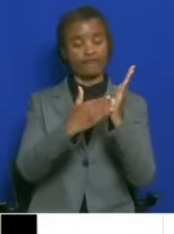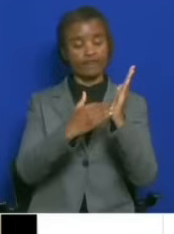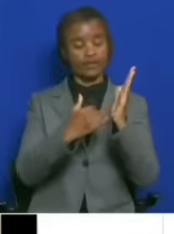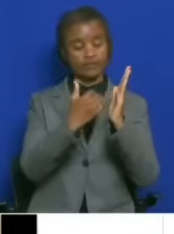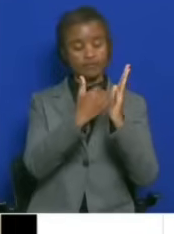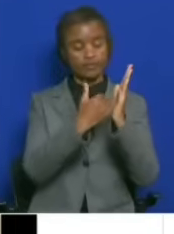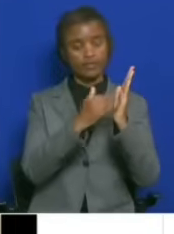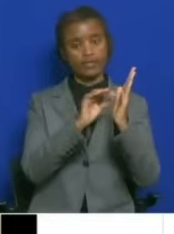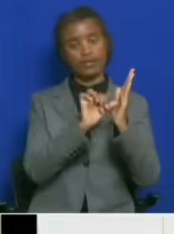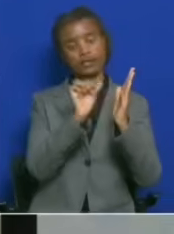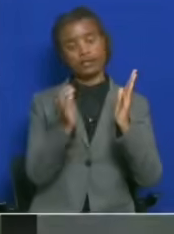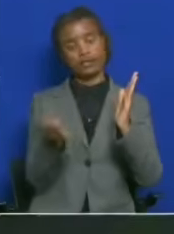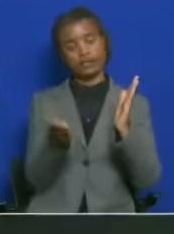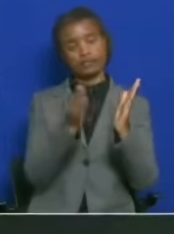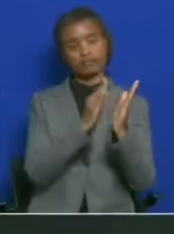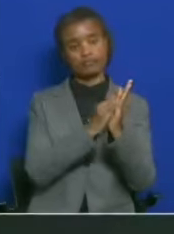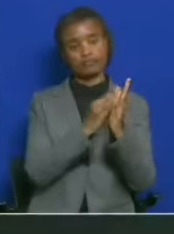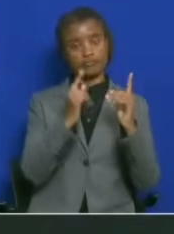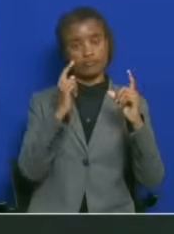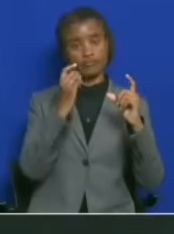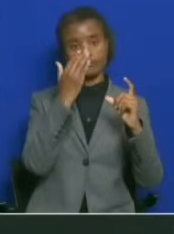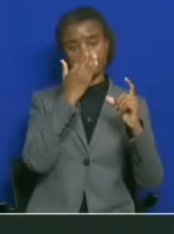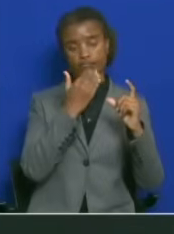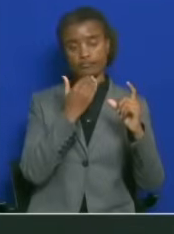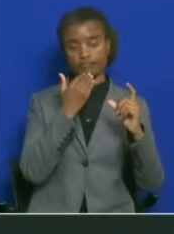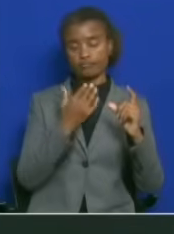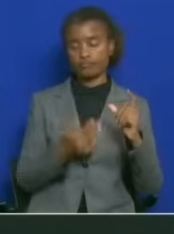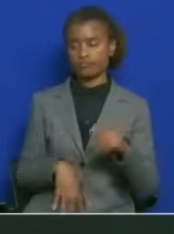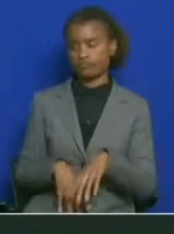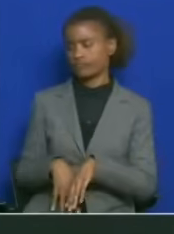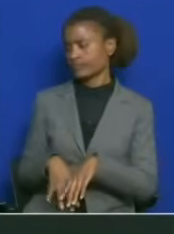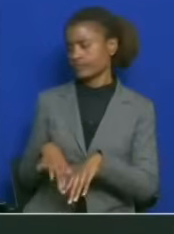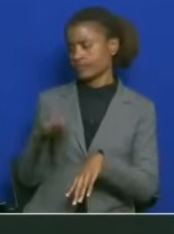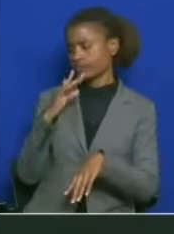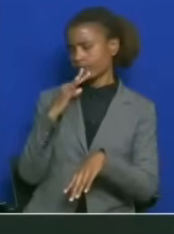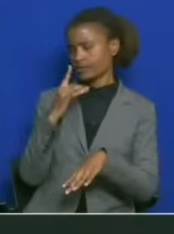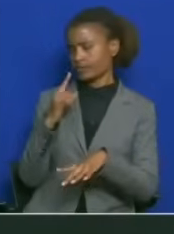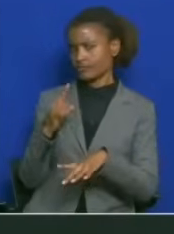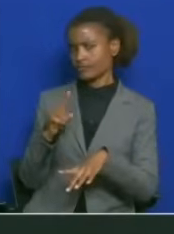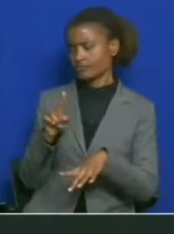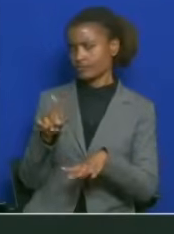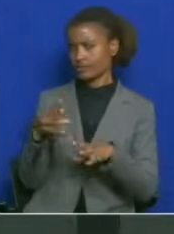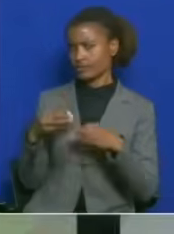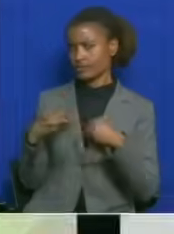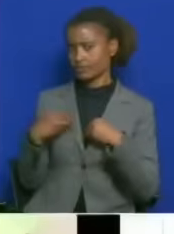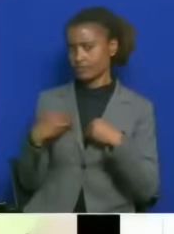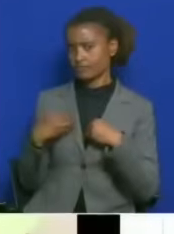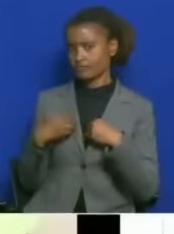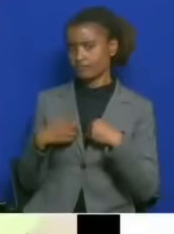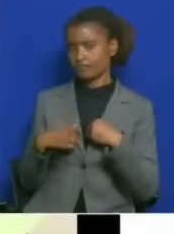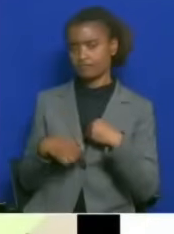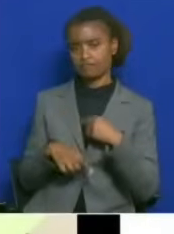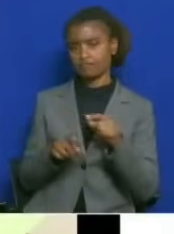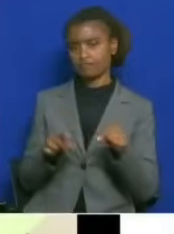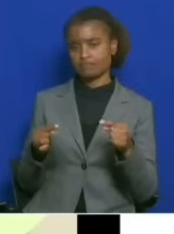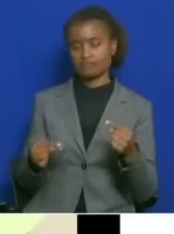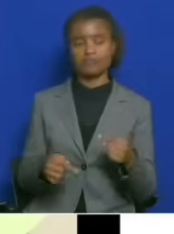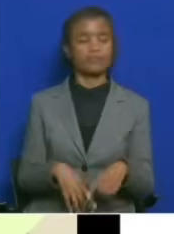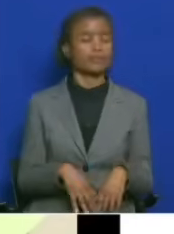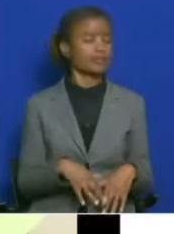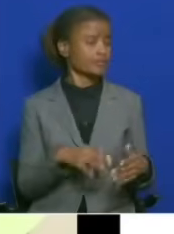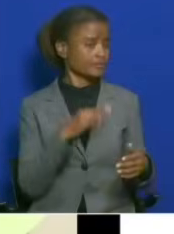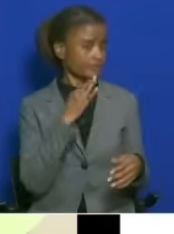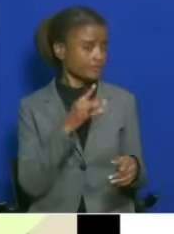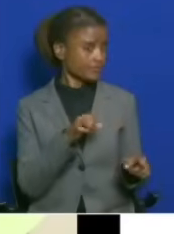Which is not legible. Is it not legible on your No. side? Okay, so just for the attorney's